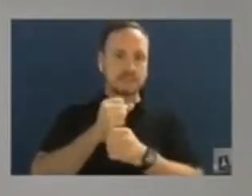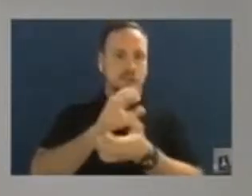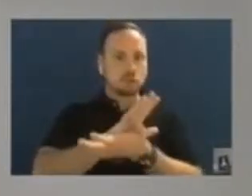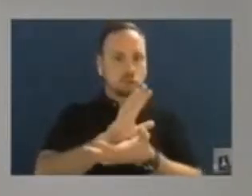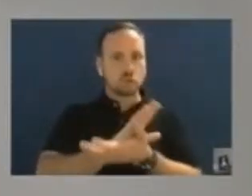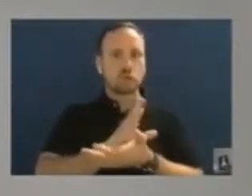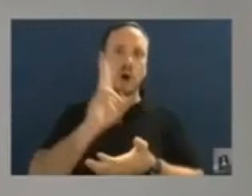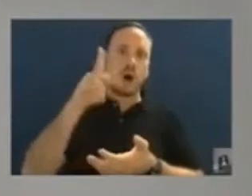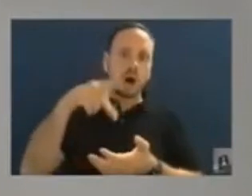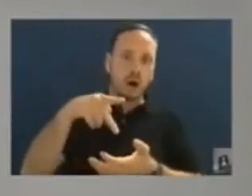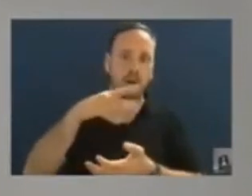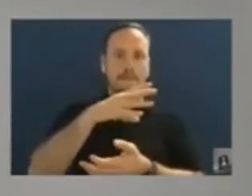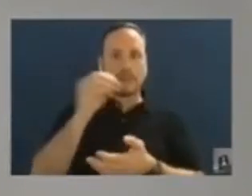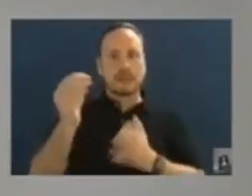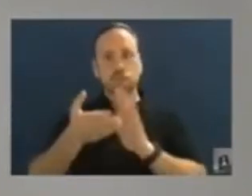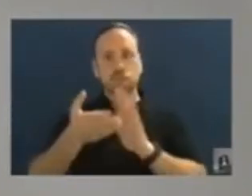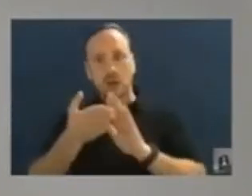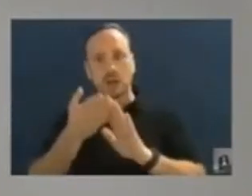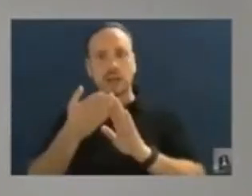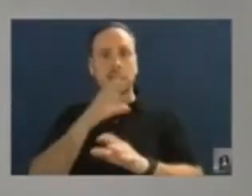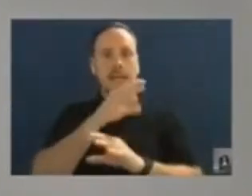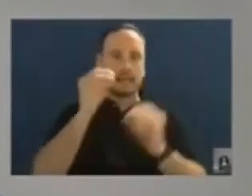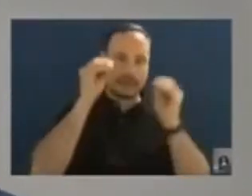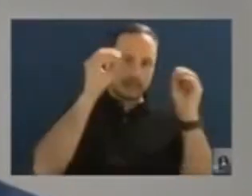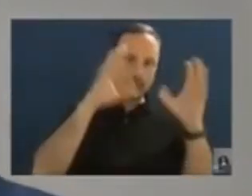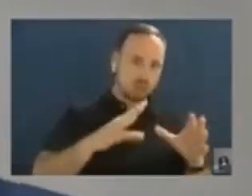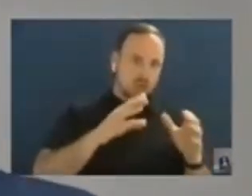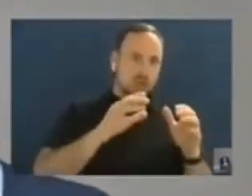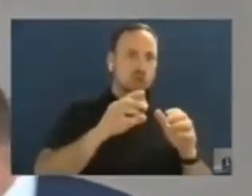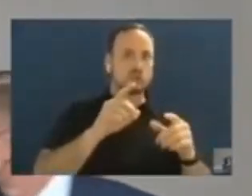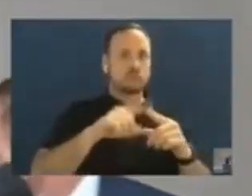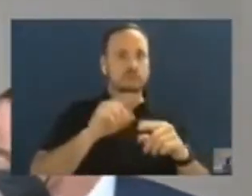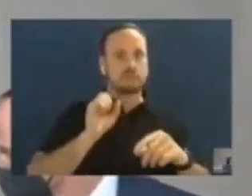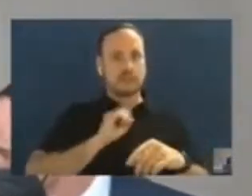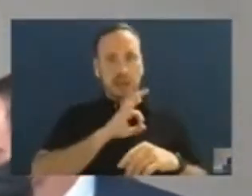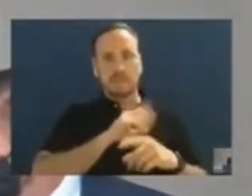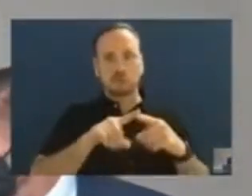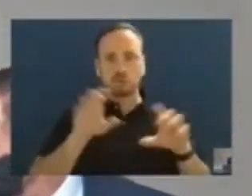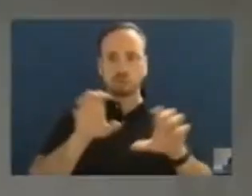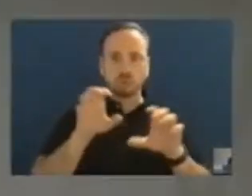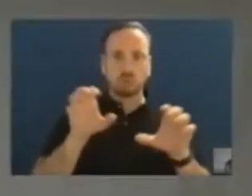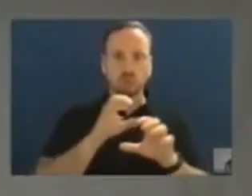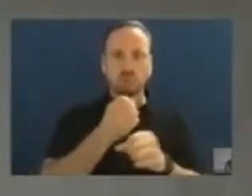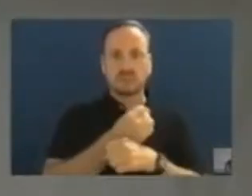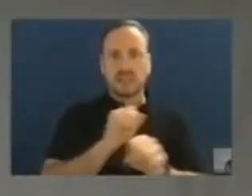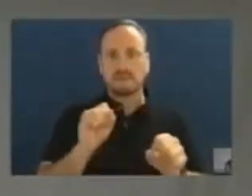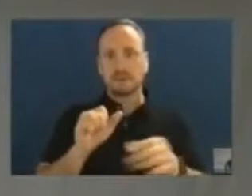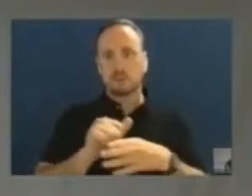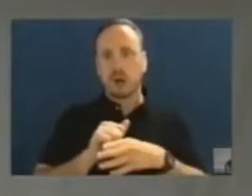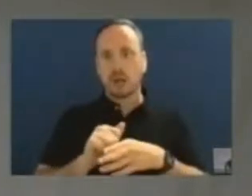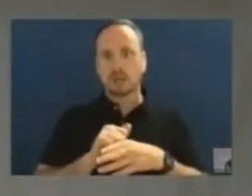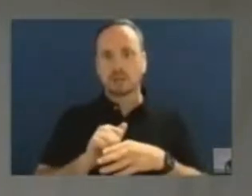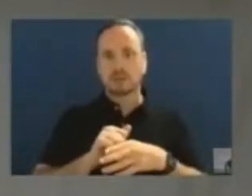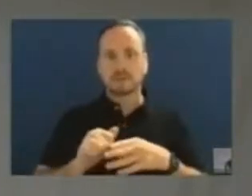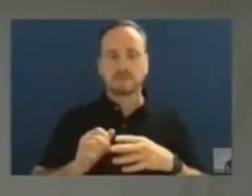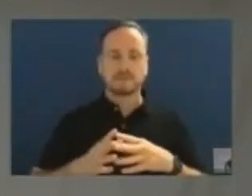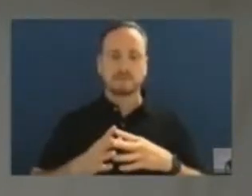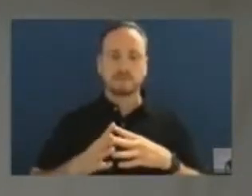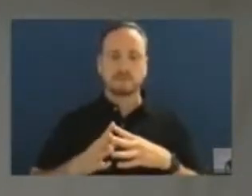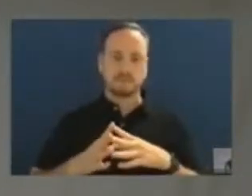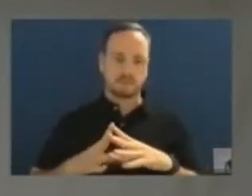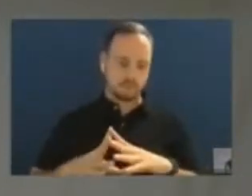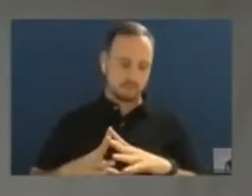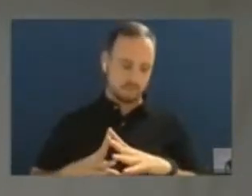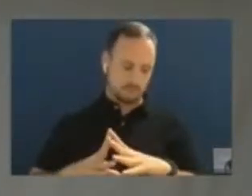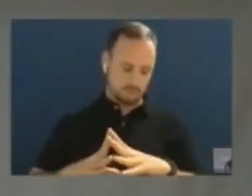that routine of how they do those things. Yes, ma'am. Okay, thank you. And then I want to go over to airflow just for a few minutes.